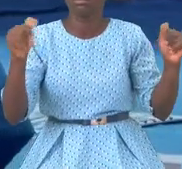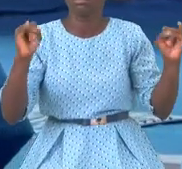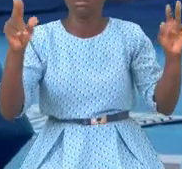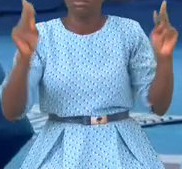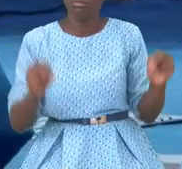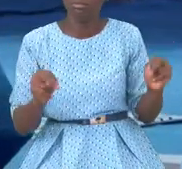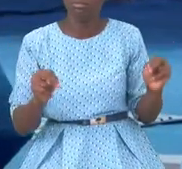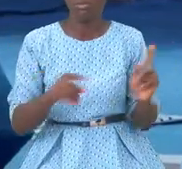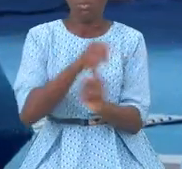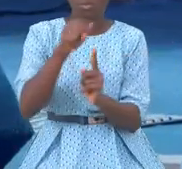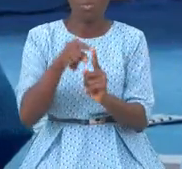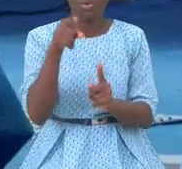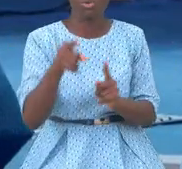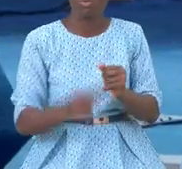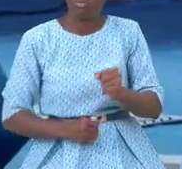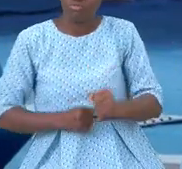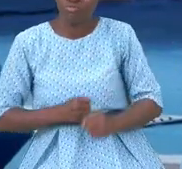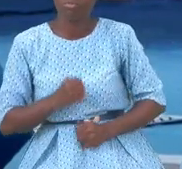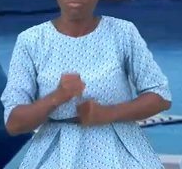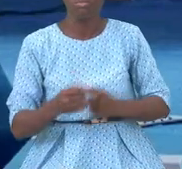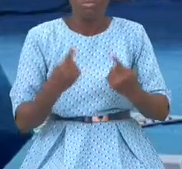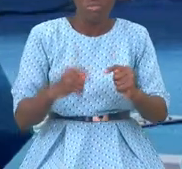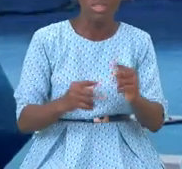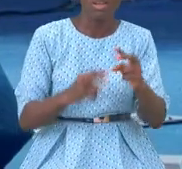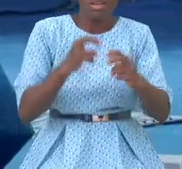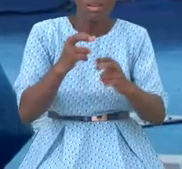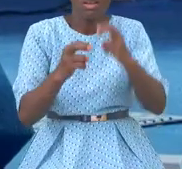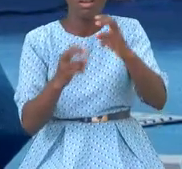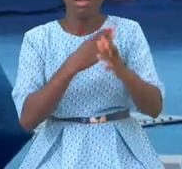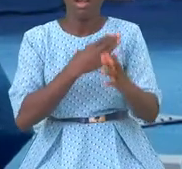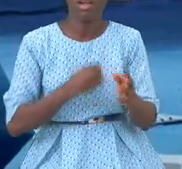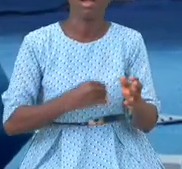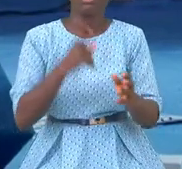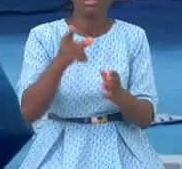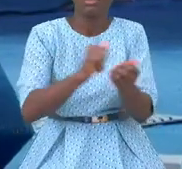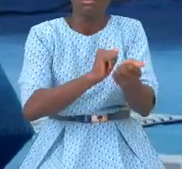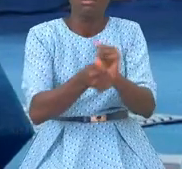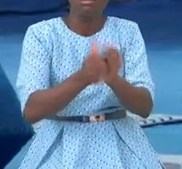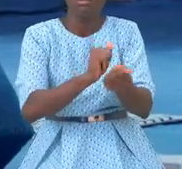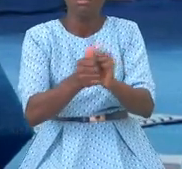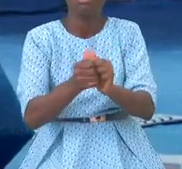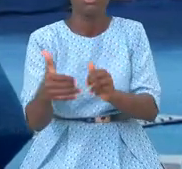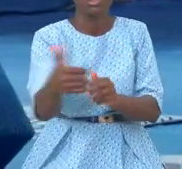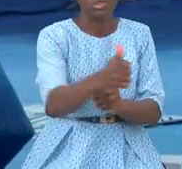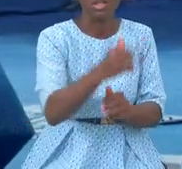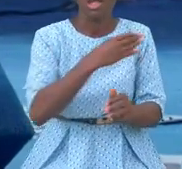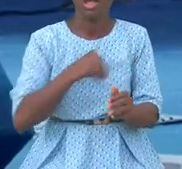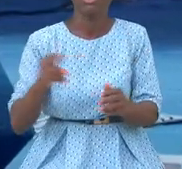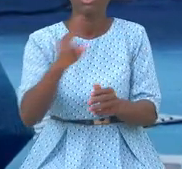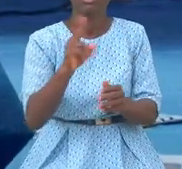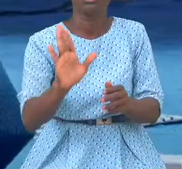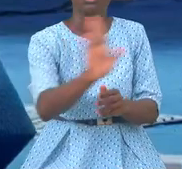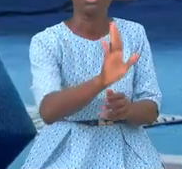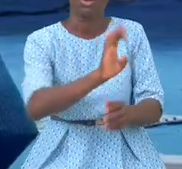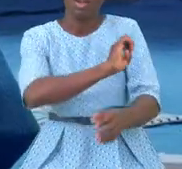you exercise yourself, when you expend energy and you get somewhere, you attain. You'll